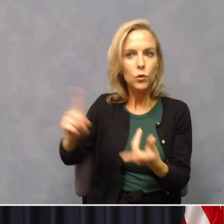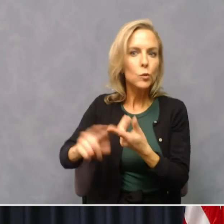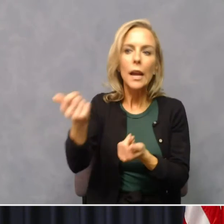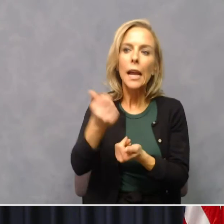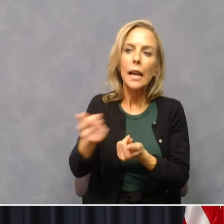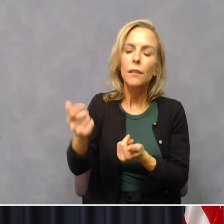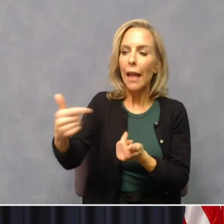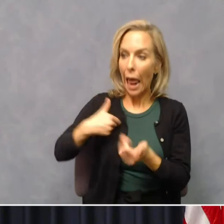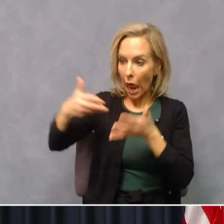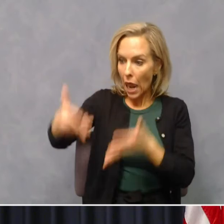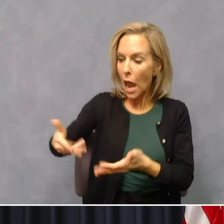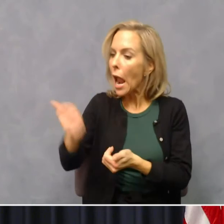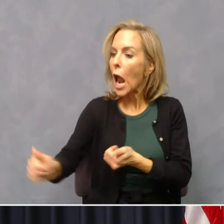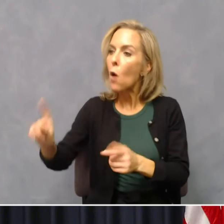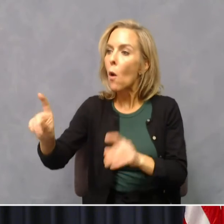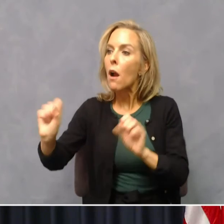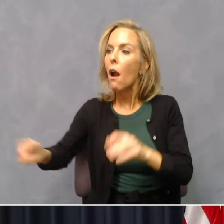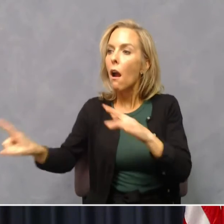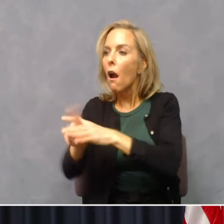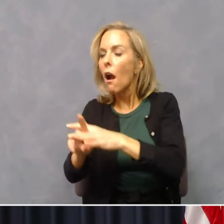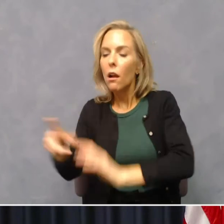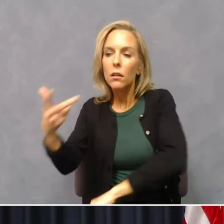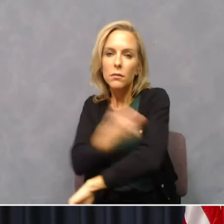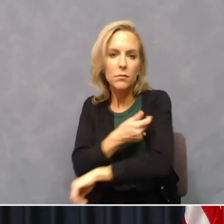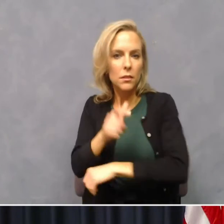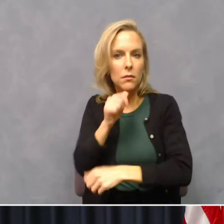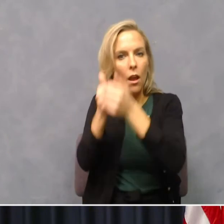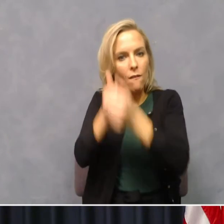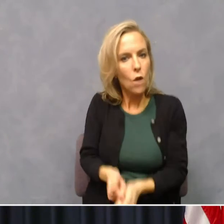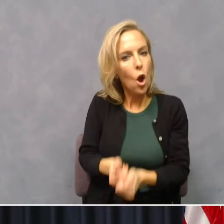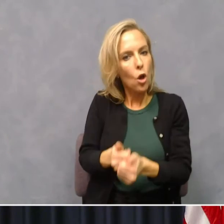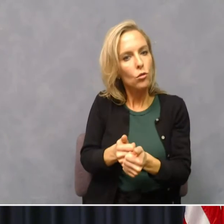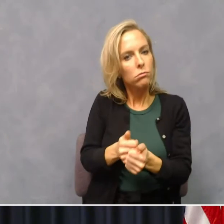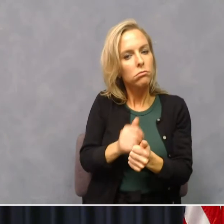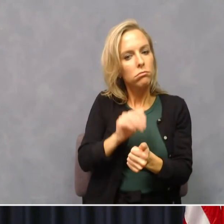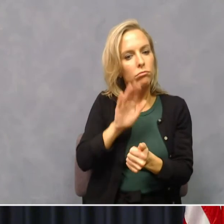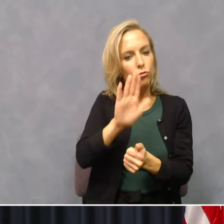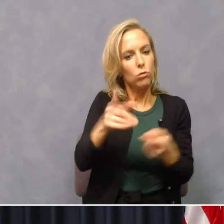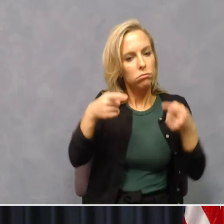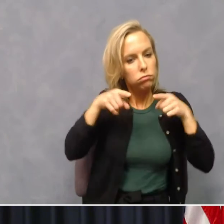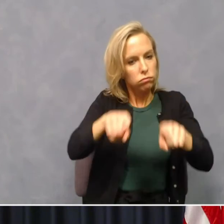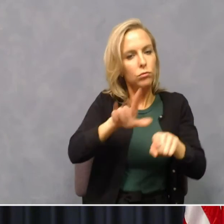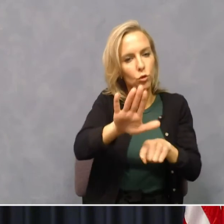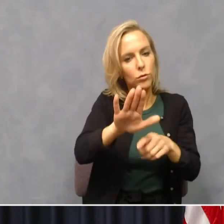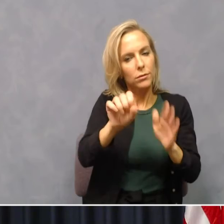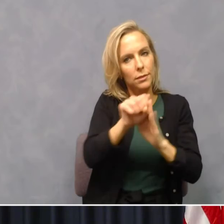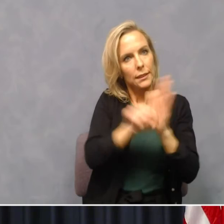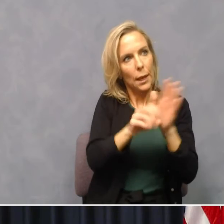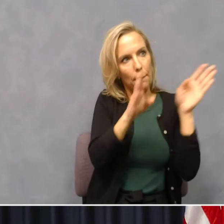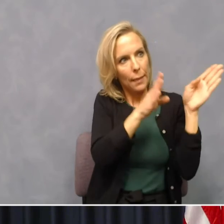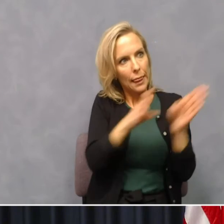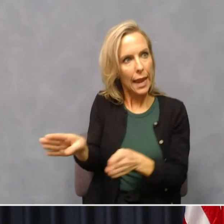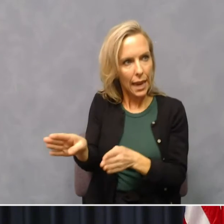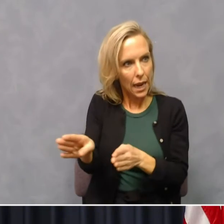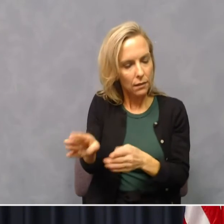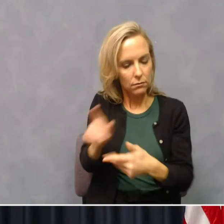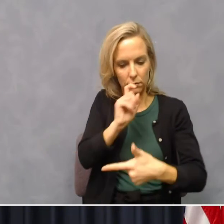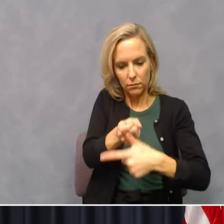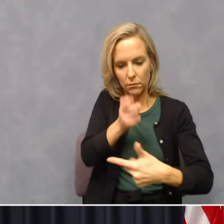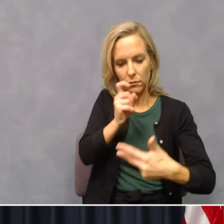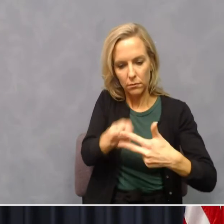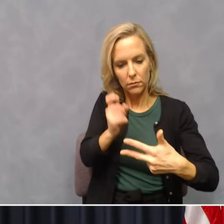if it is indeed happening, when it doesn't align with the state's phased plan of how to distribute the vaccine, or the CDC's?